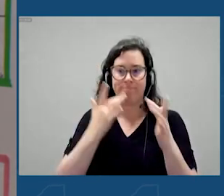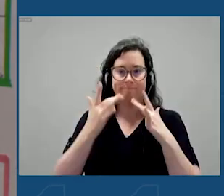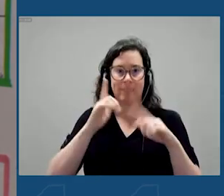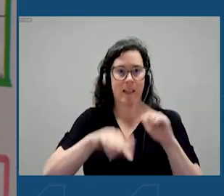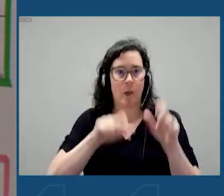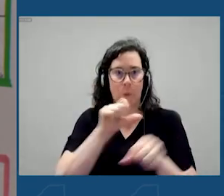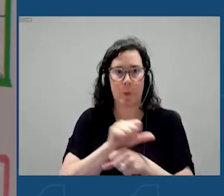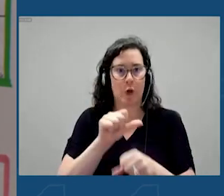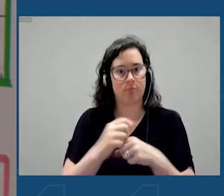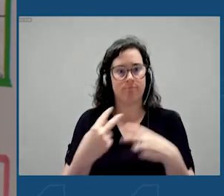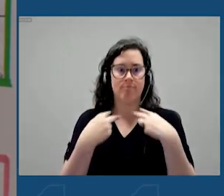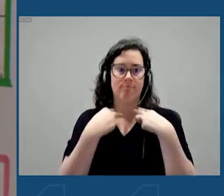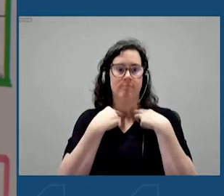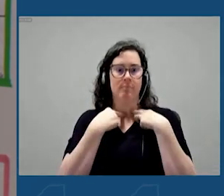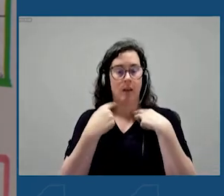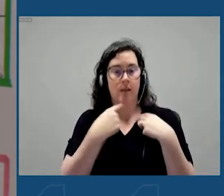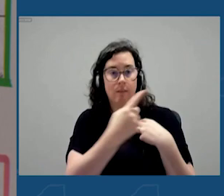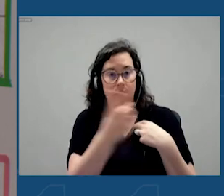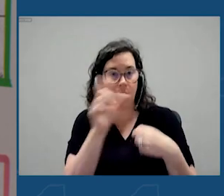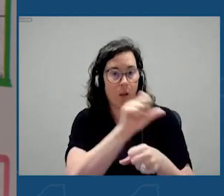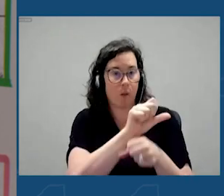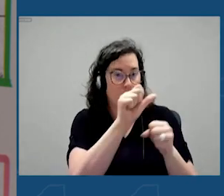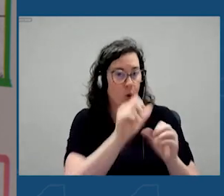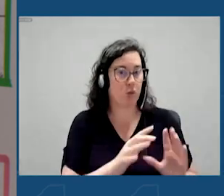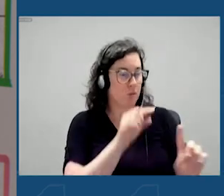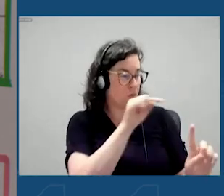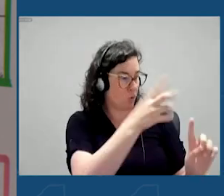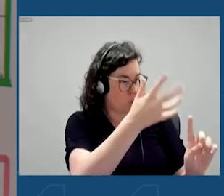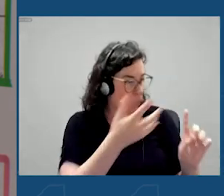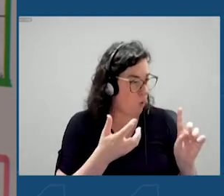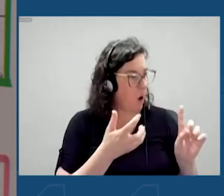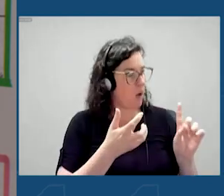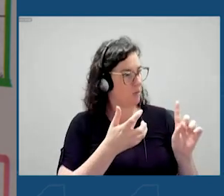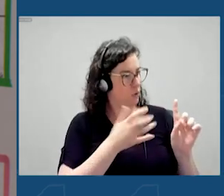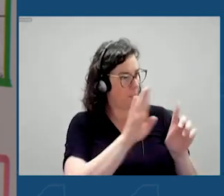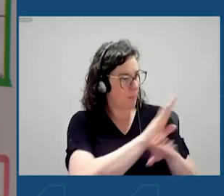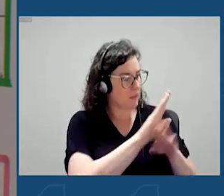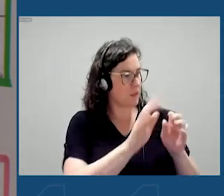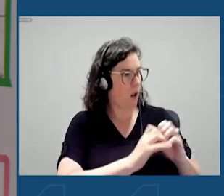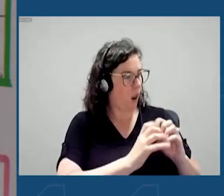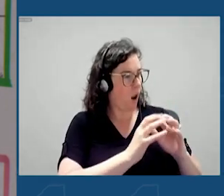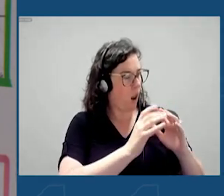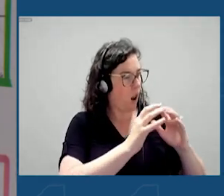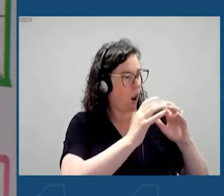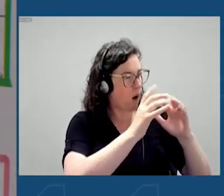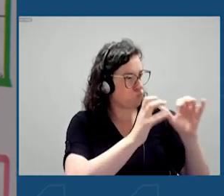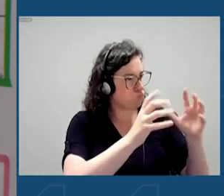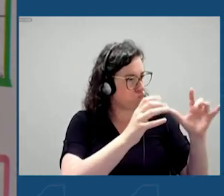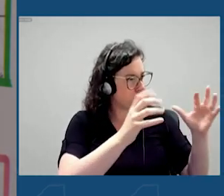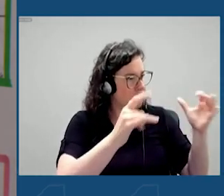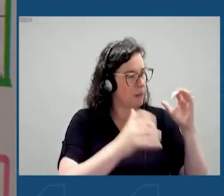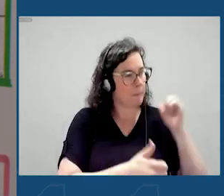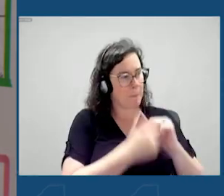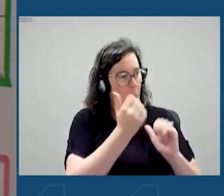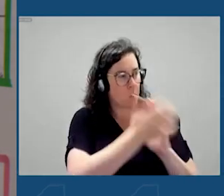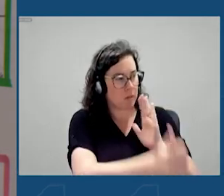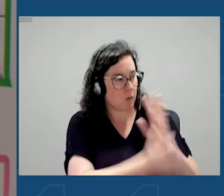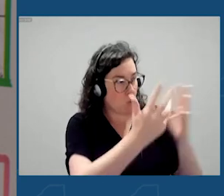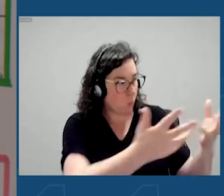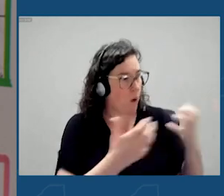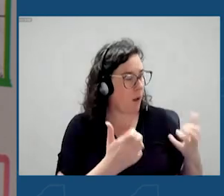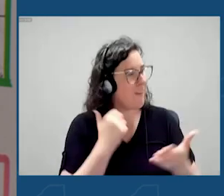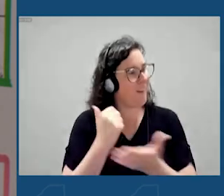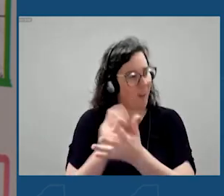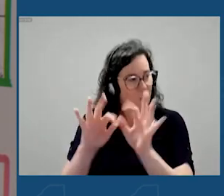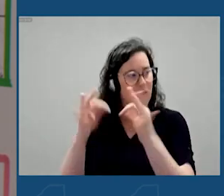to jumpstart your business. You want to grow. You want to expand. You want to have the most talented people. You need to help families take